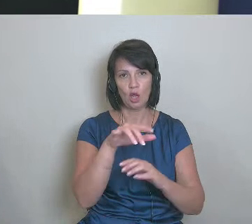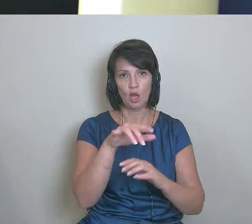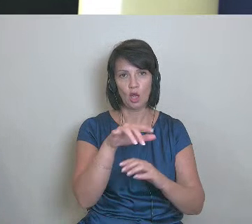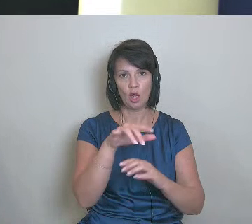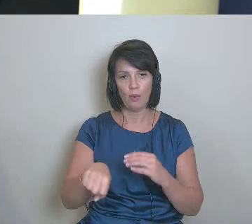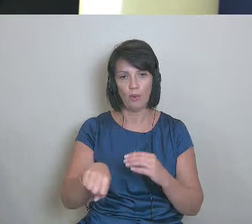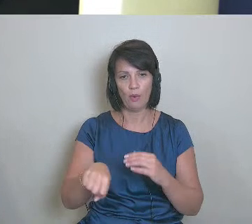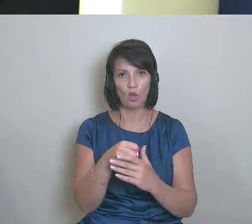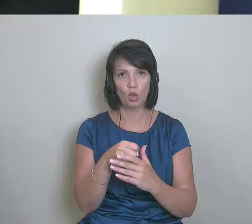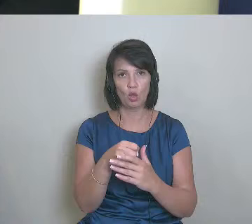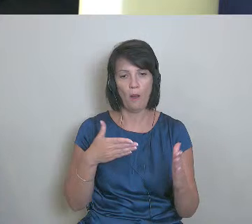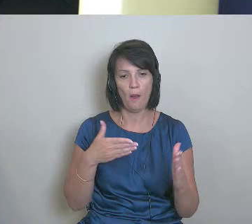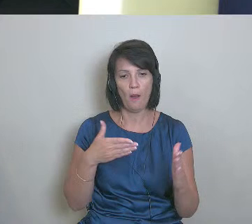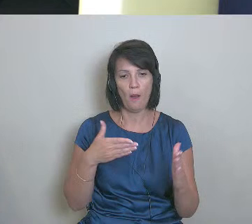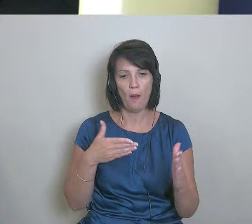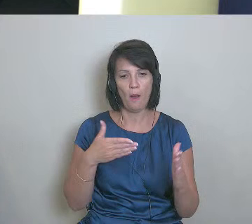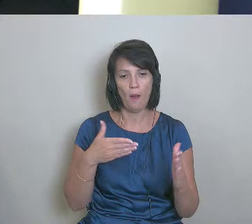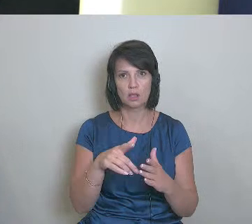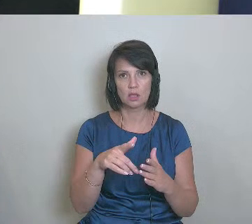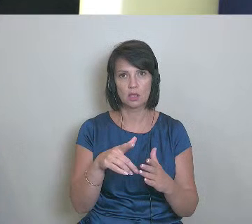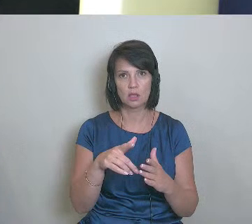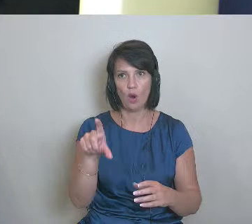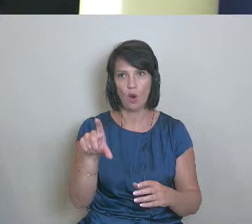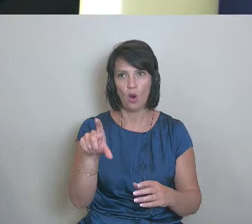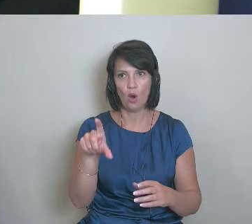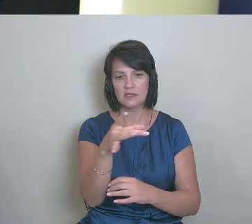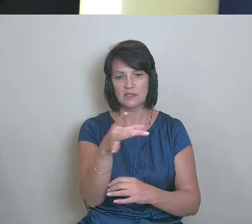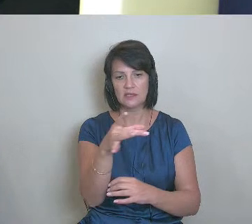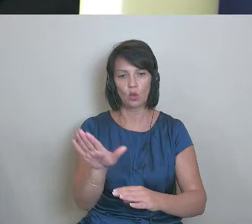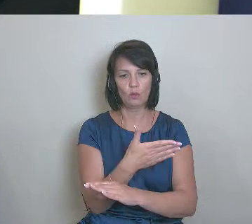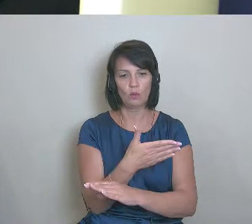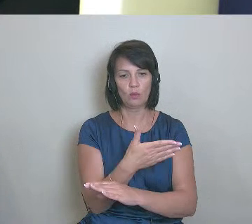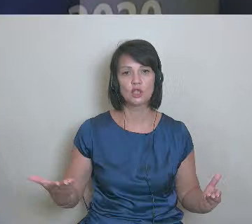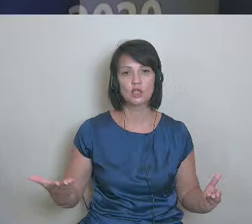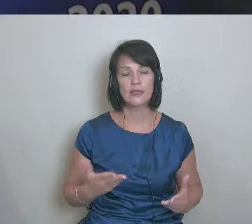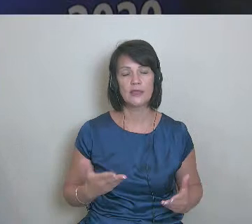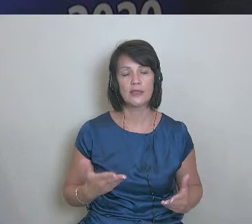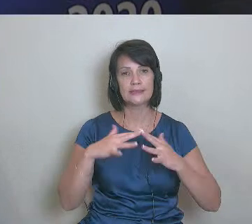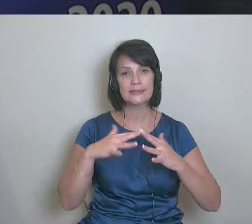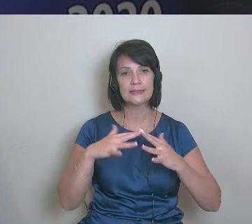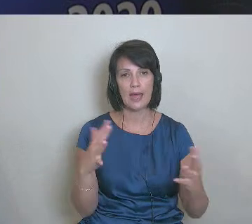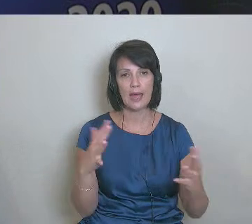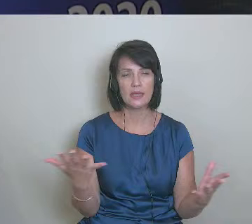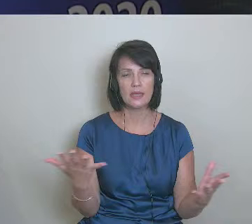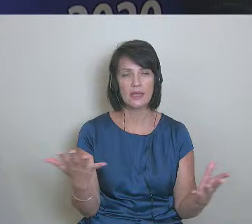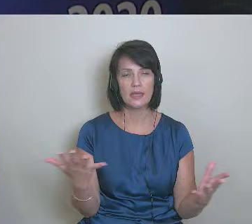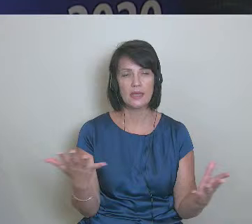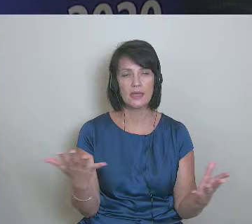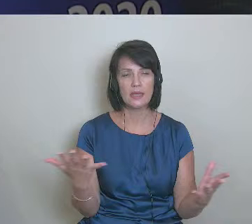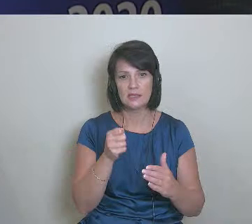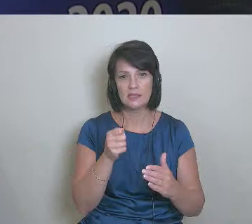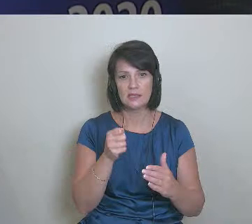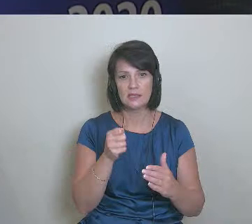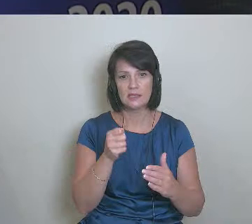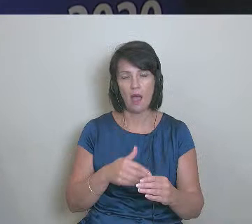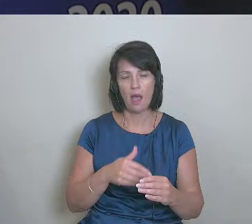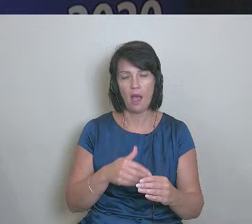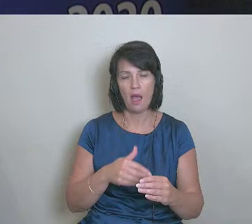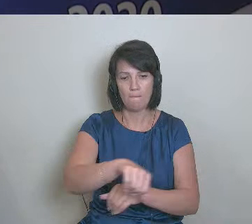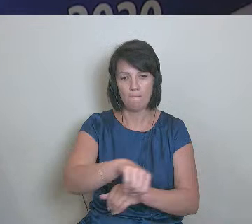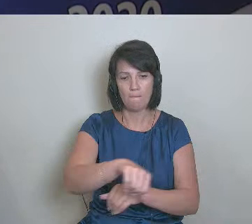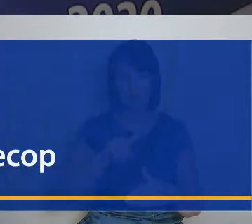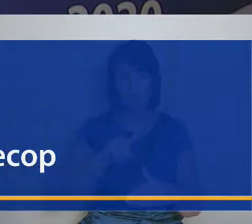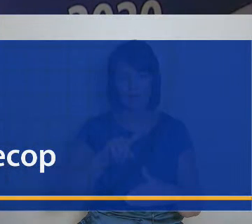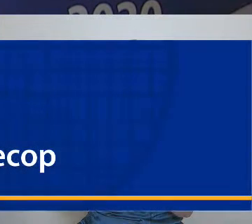including territorial communities within the boundaries of the community with territorial